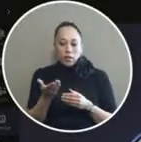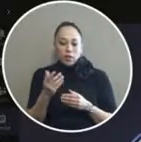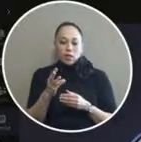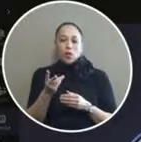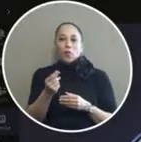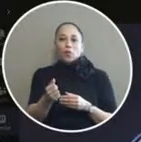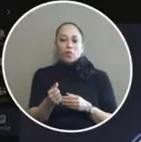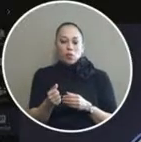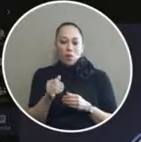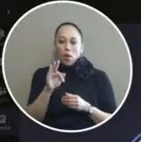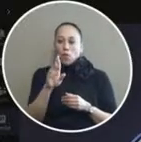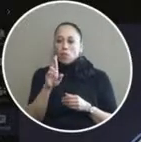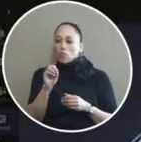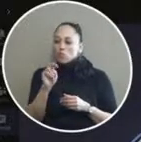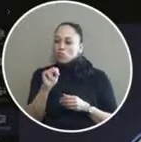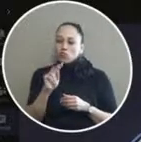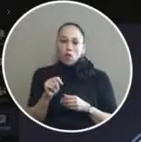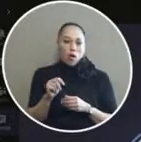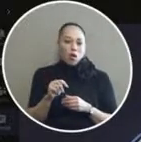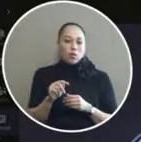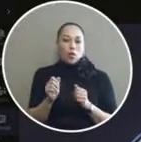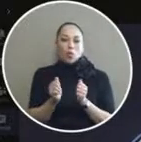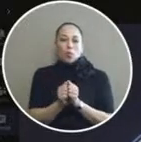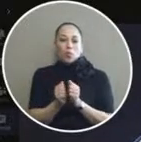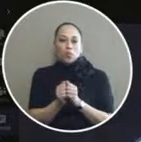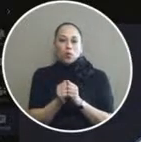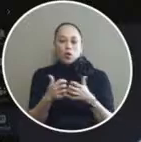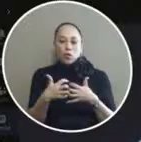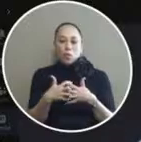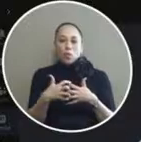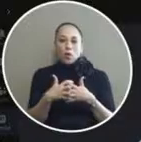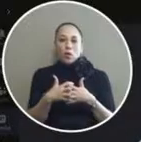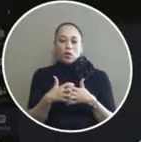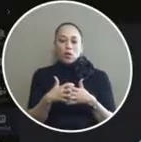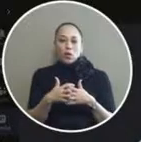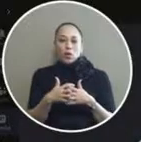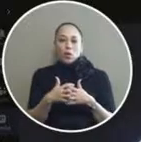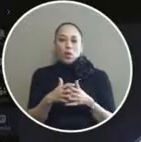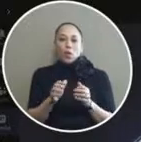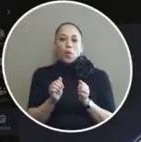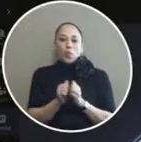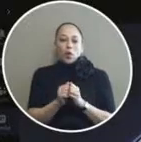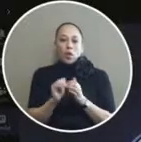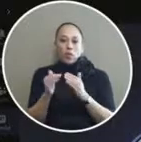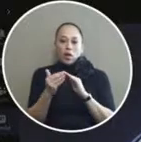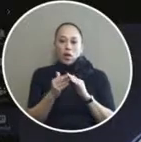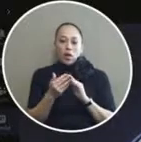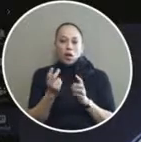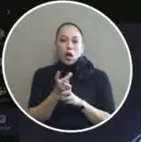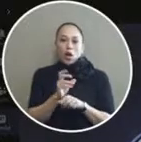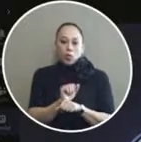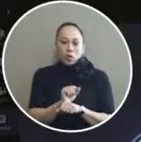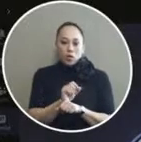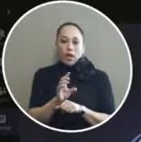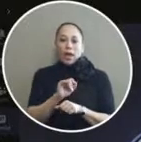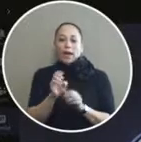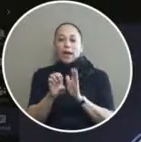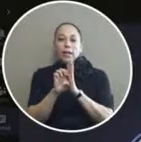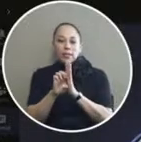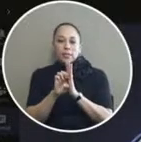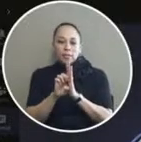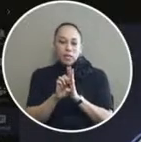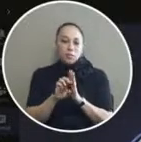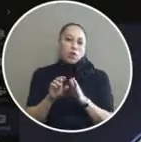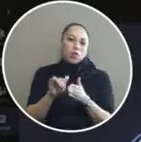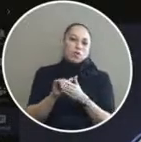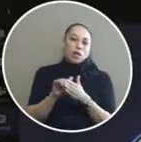several fronts where we're aligning with the partnership with the county on our efforts. And so as an example of